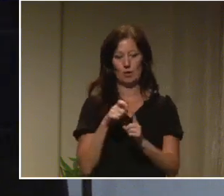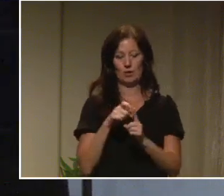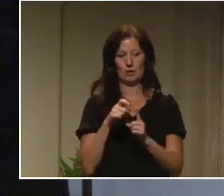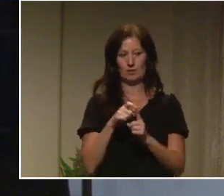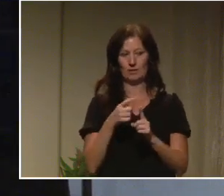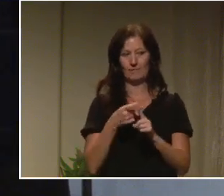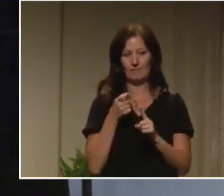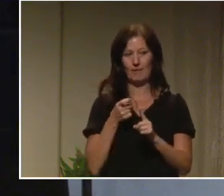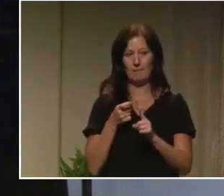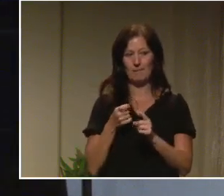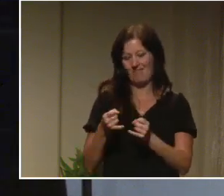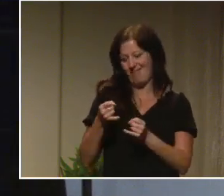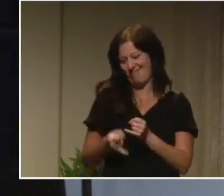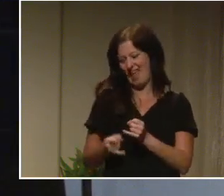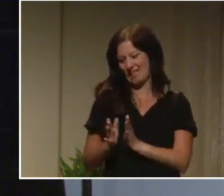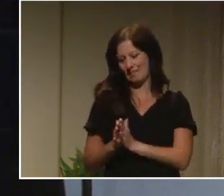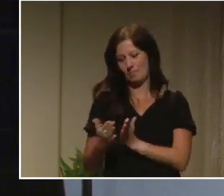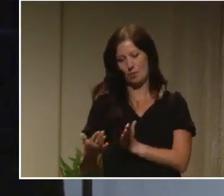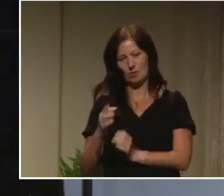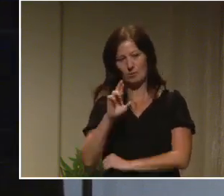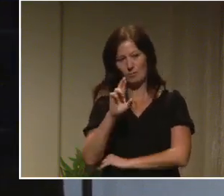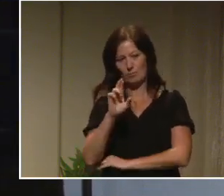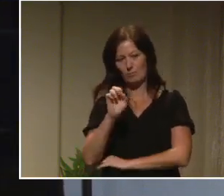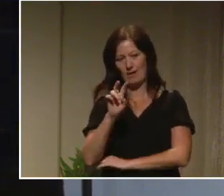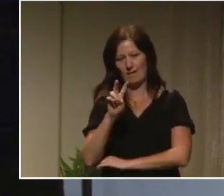the very last book of the Bible, the book of Revelation,